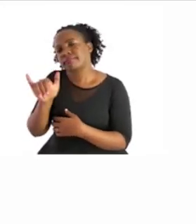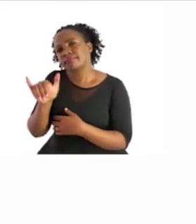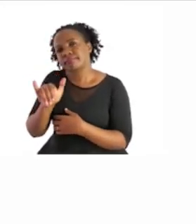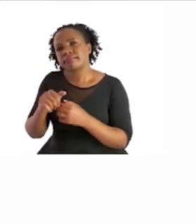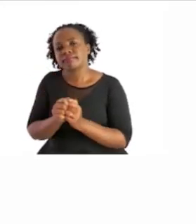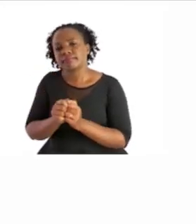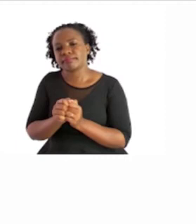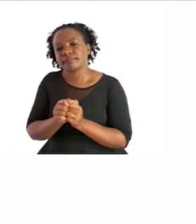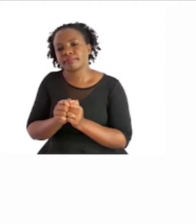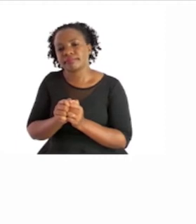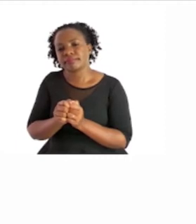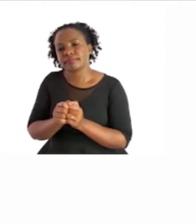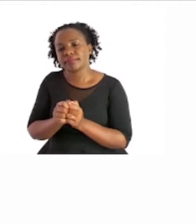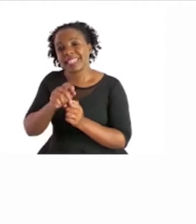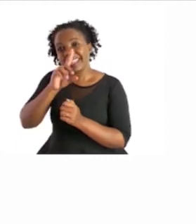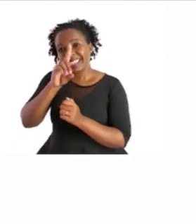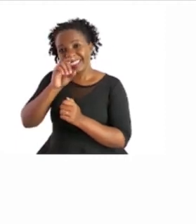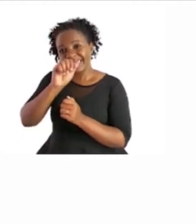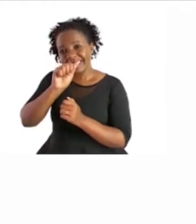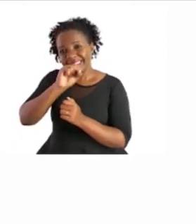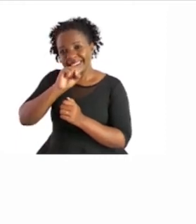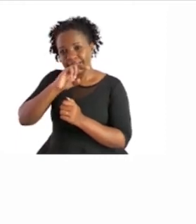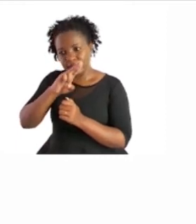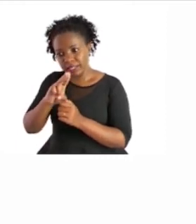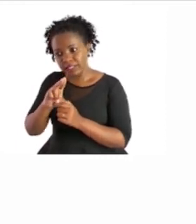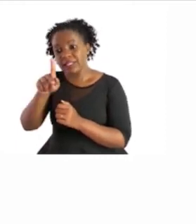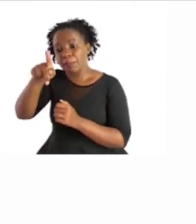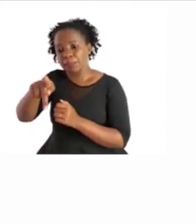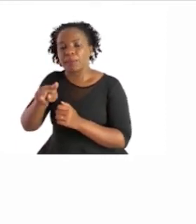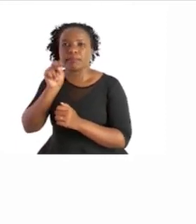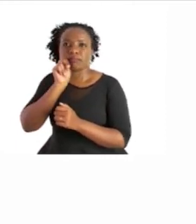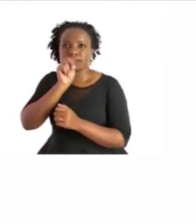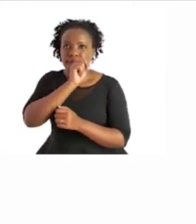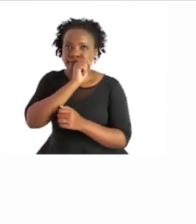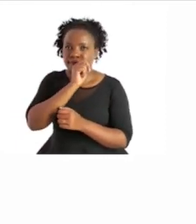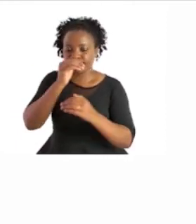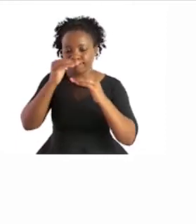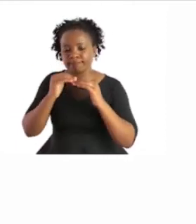That should be a common noun. Number 2,